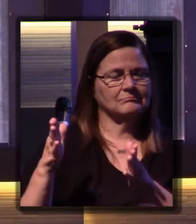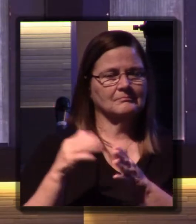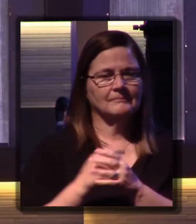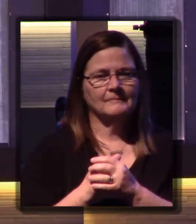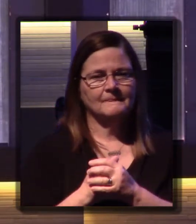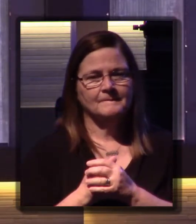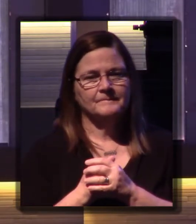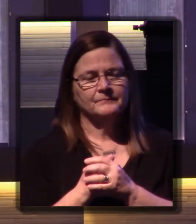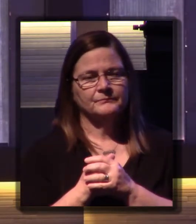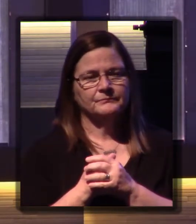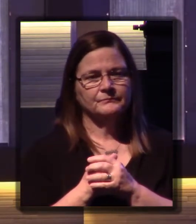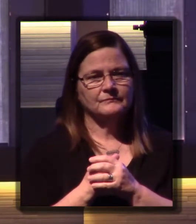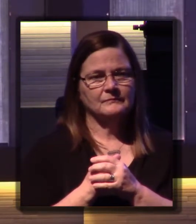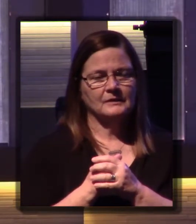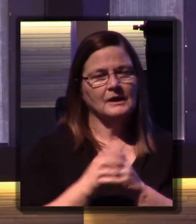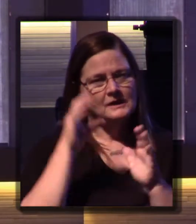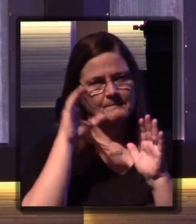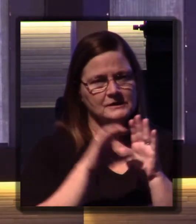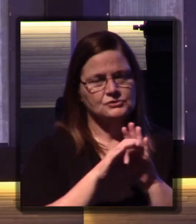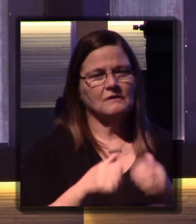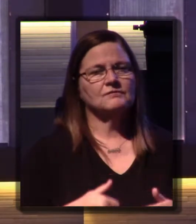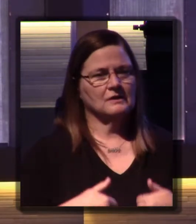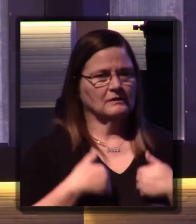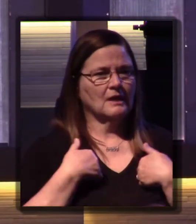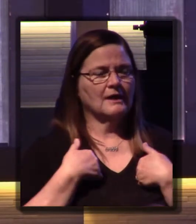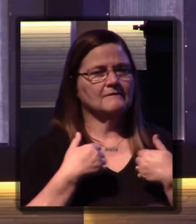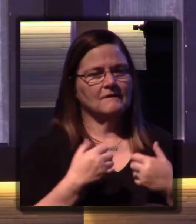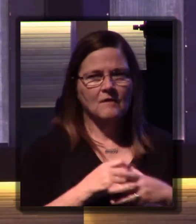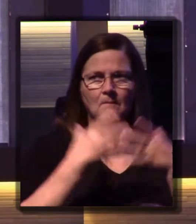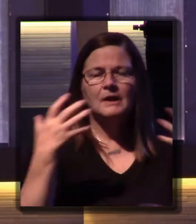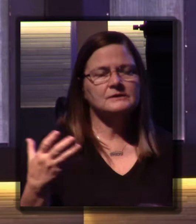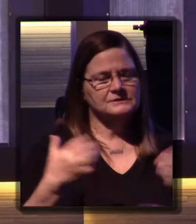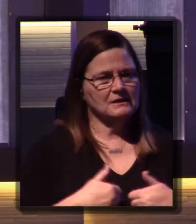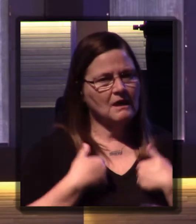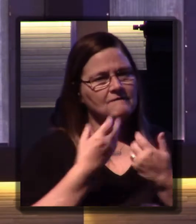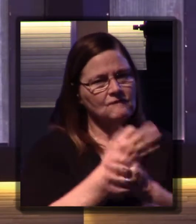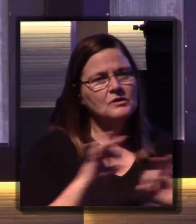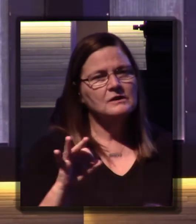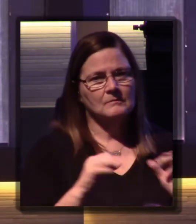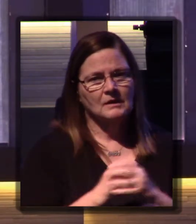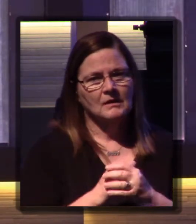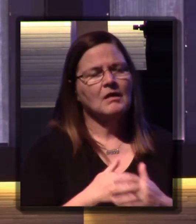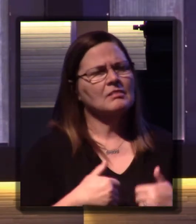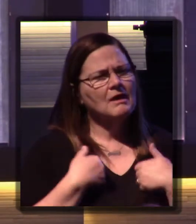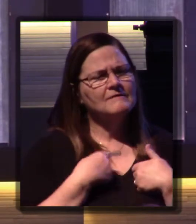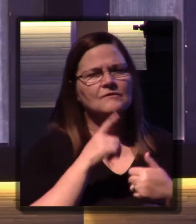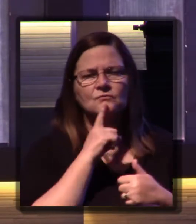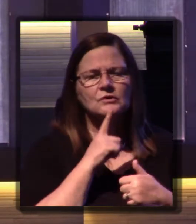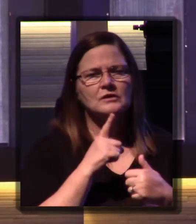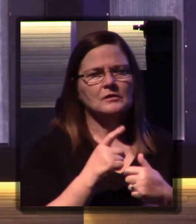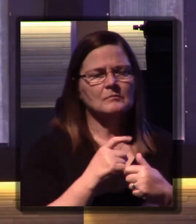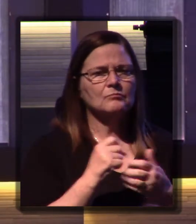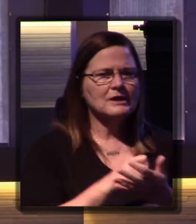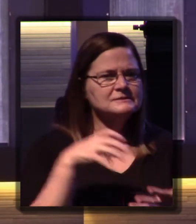the donkey. And a picture of the life that is to be lived, the life of abundance, a life of freedom, a life of